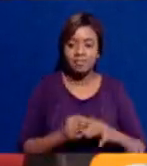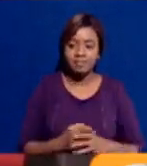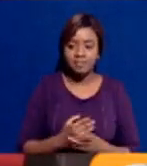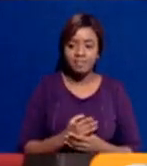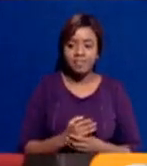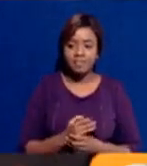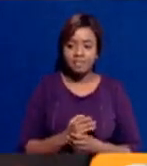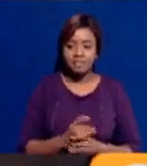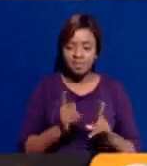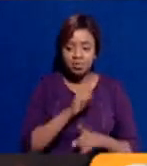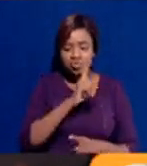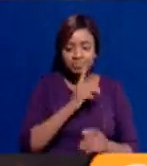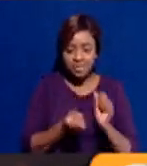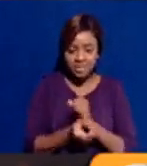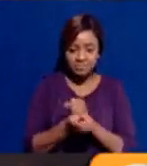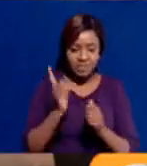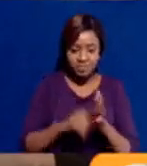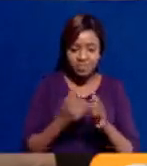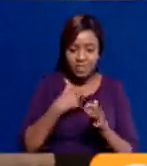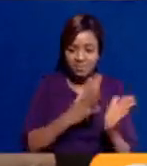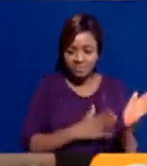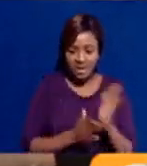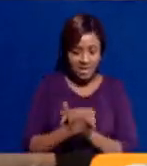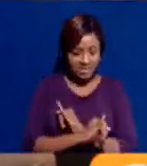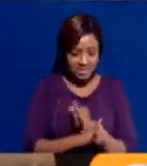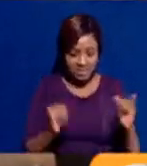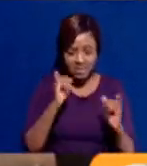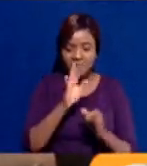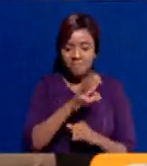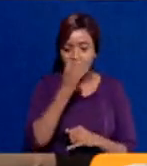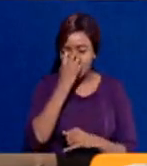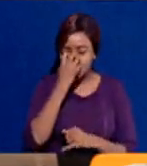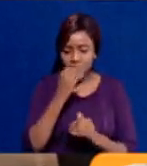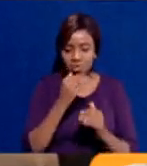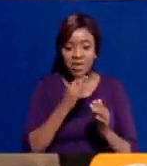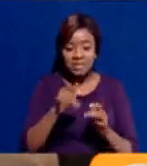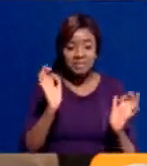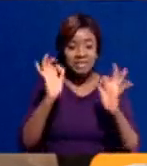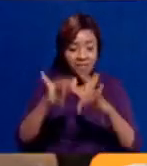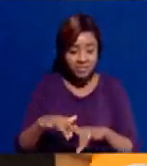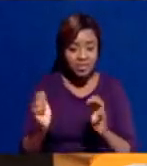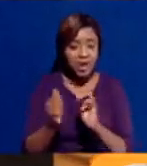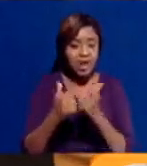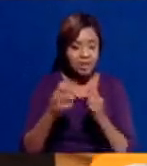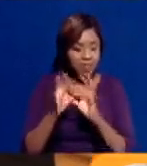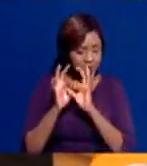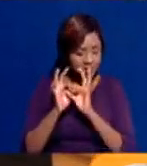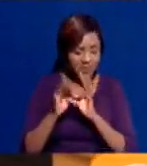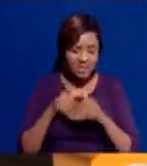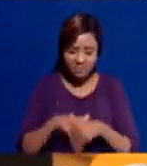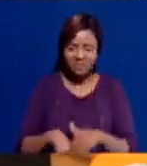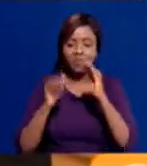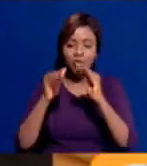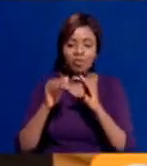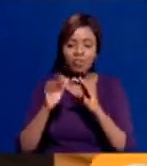stating that an elaborate homecoming ceremony was being planned for President William Ruto, a ceremony that will be done in a traditional way,